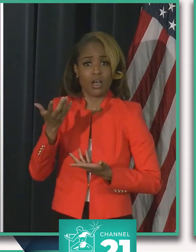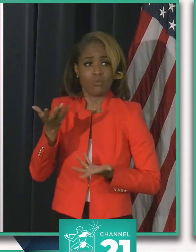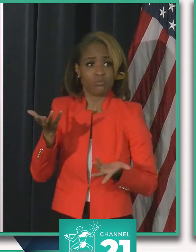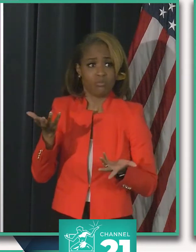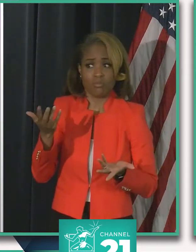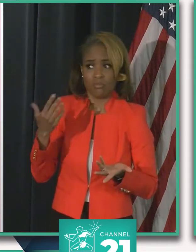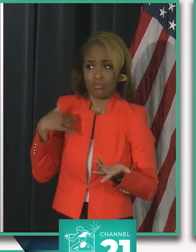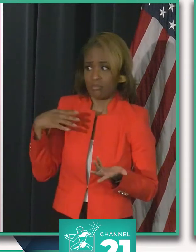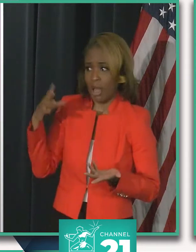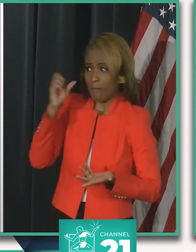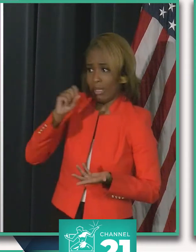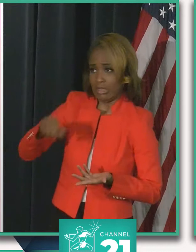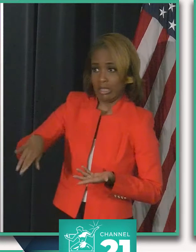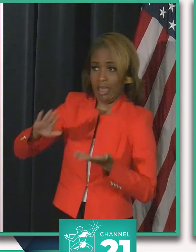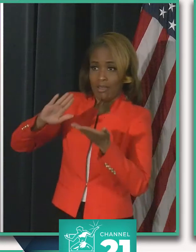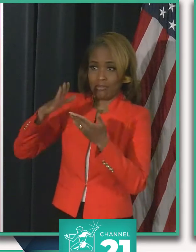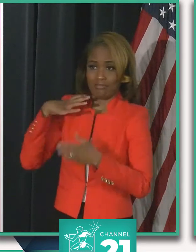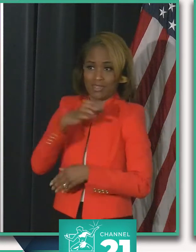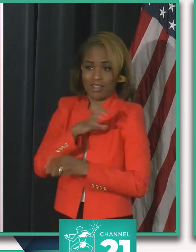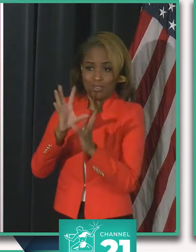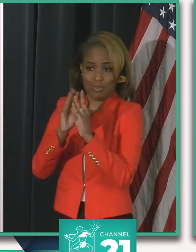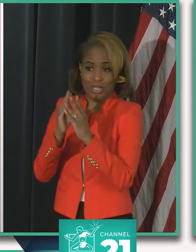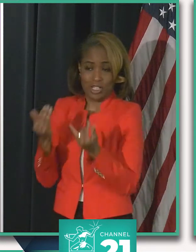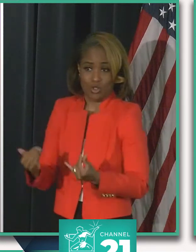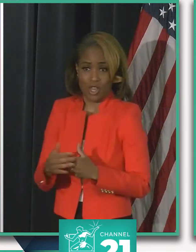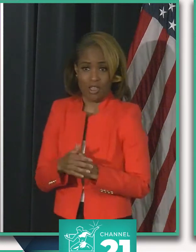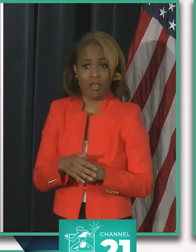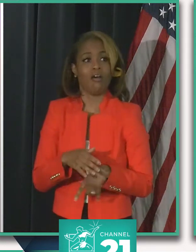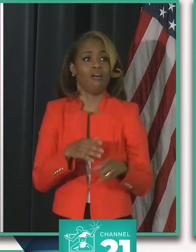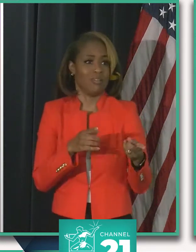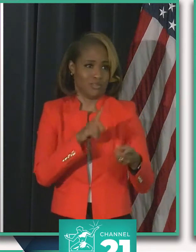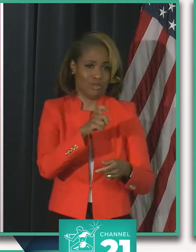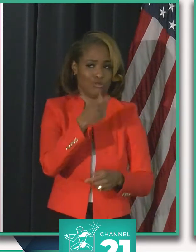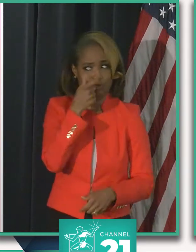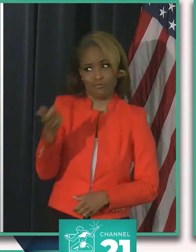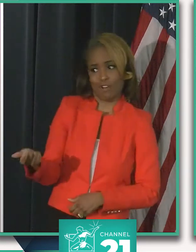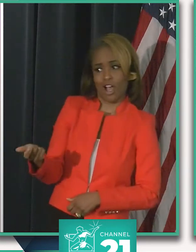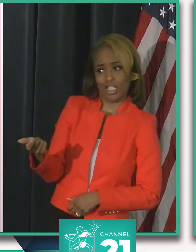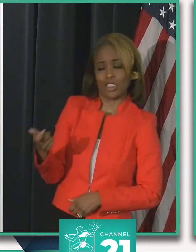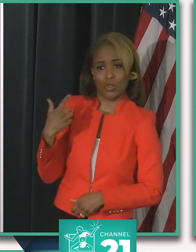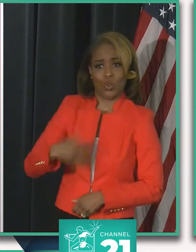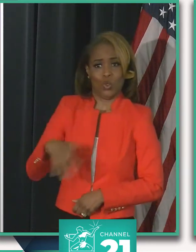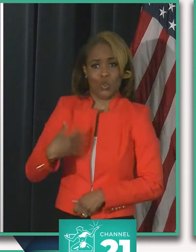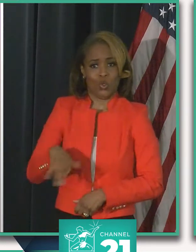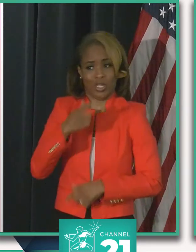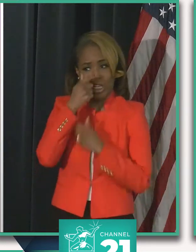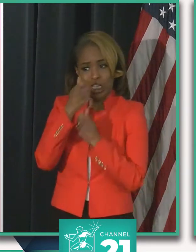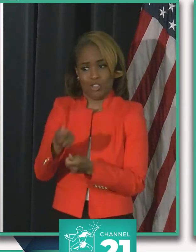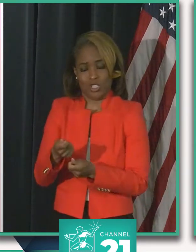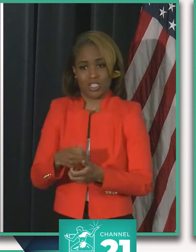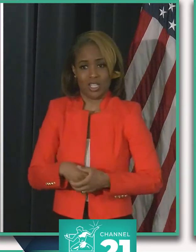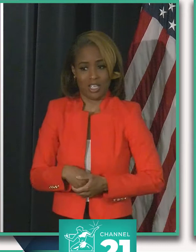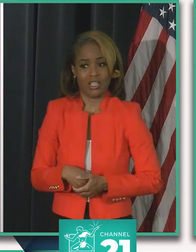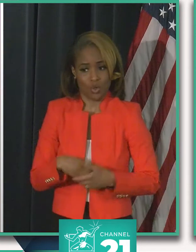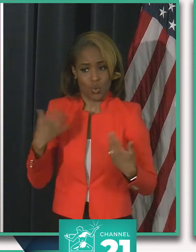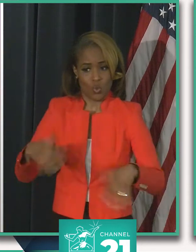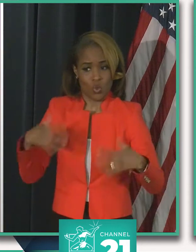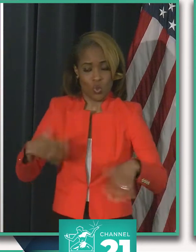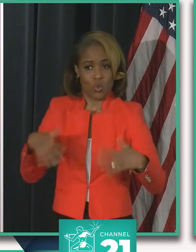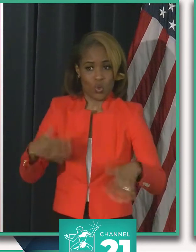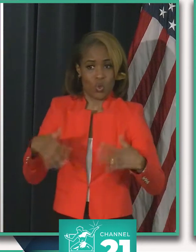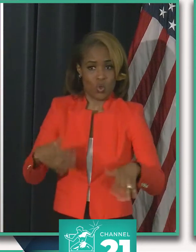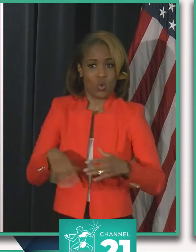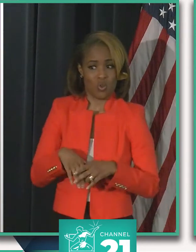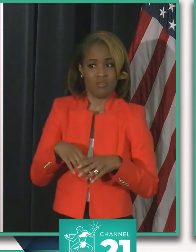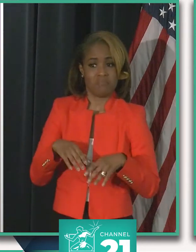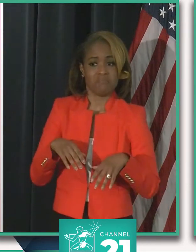I missed the council meeting today. Well, you should have watched it. It was interesting. Okay. There was a bombshell dropped on the